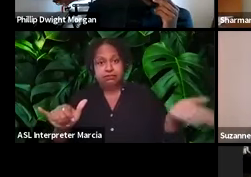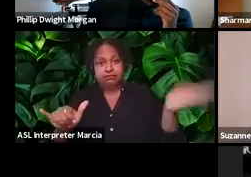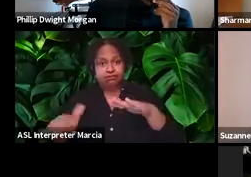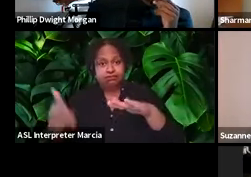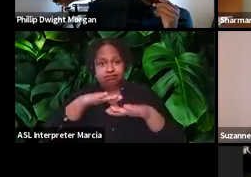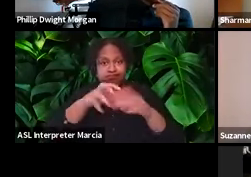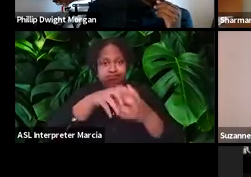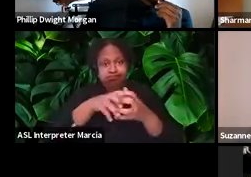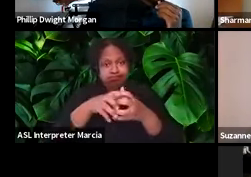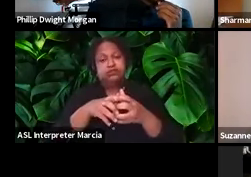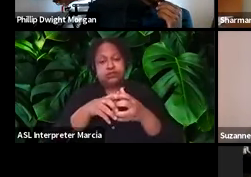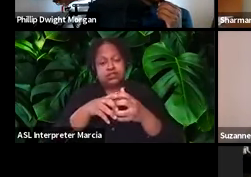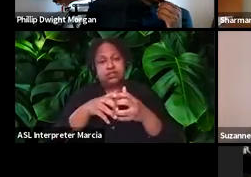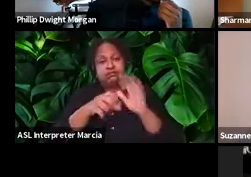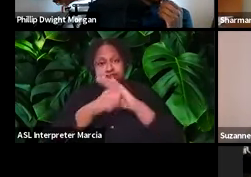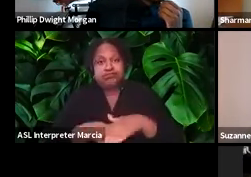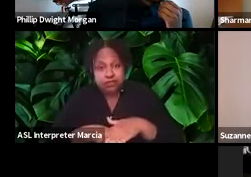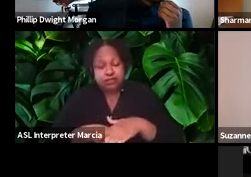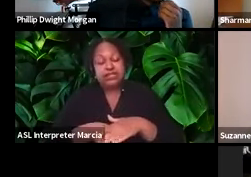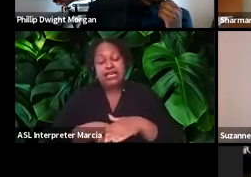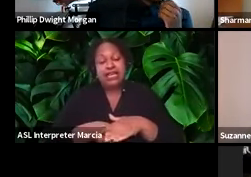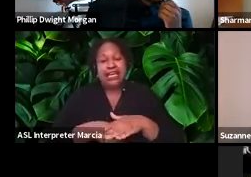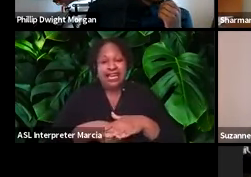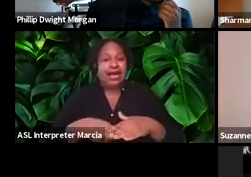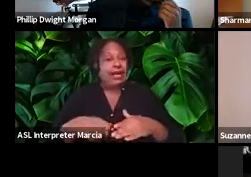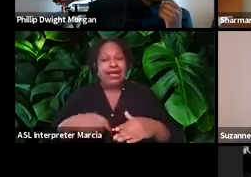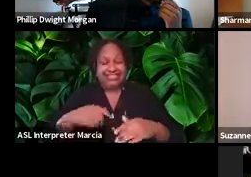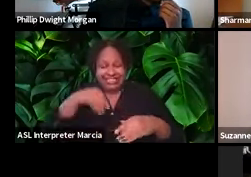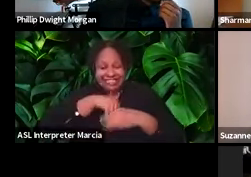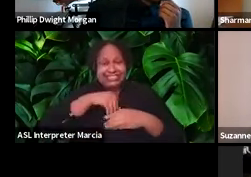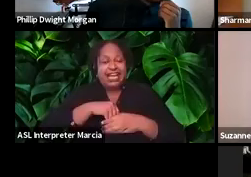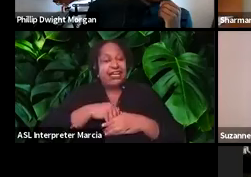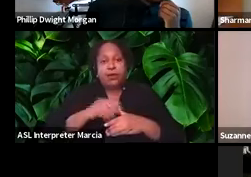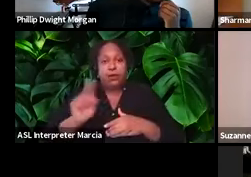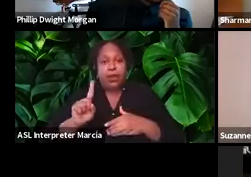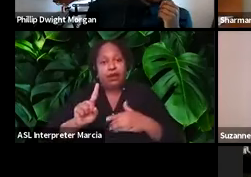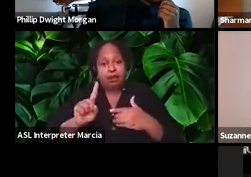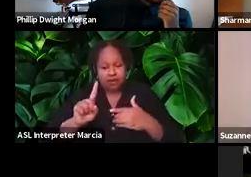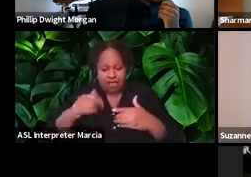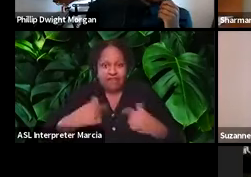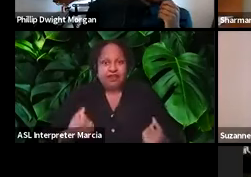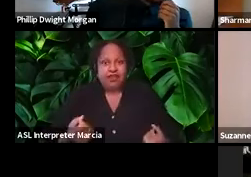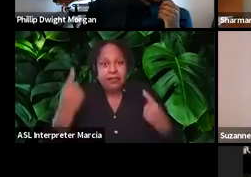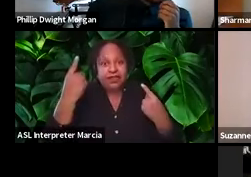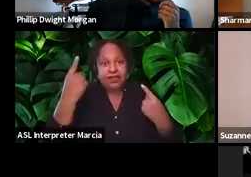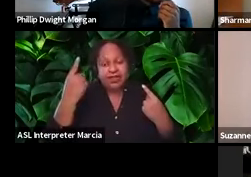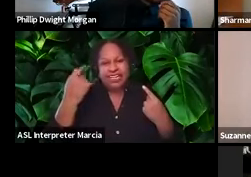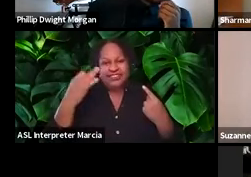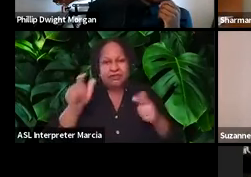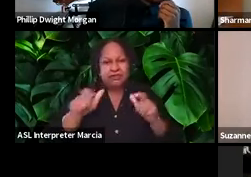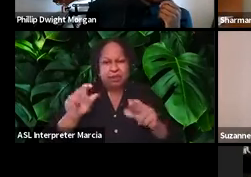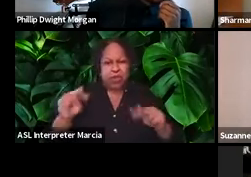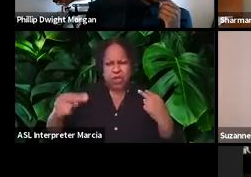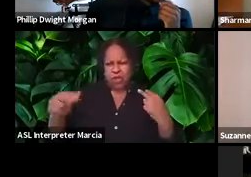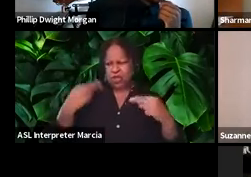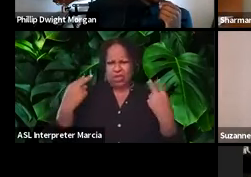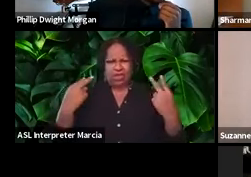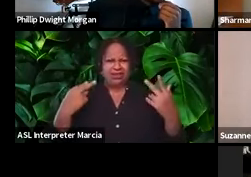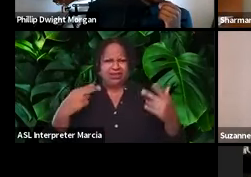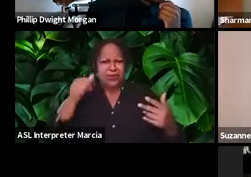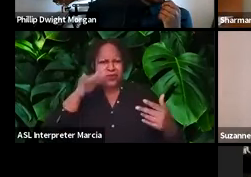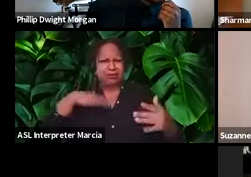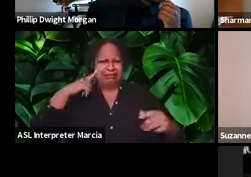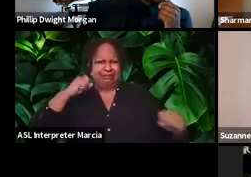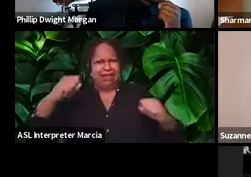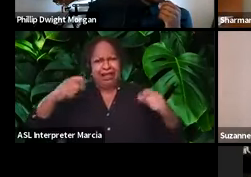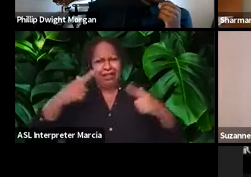lot of empathy. So people see me and they're like, oh, she's loud, and, you know, she's kind of a disruptor. She kind of just do what she wants, she say what she wants. But